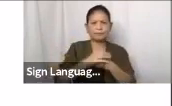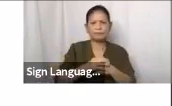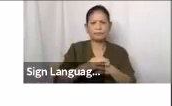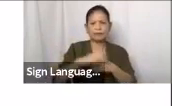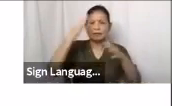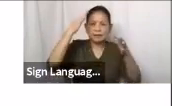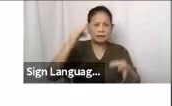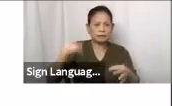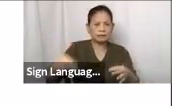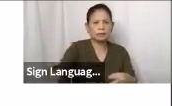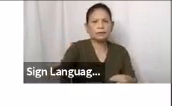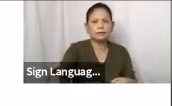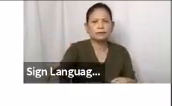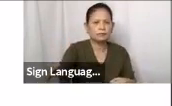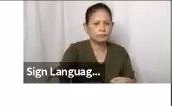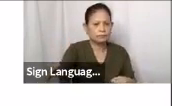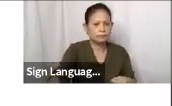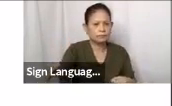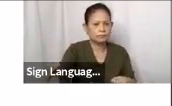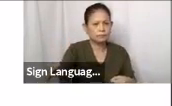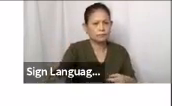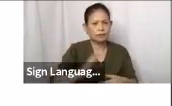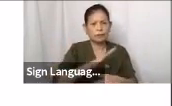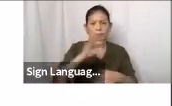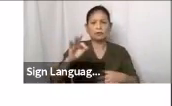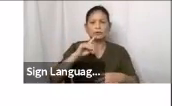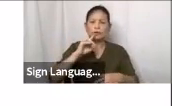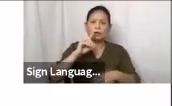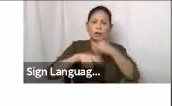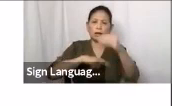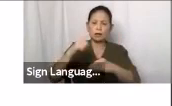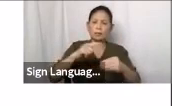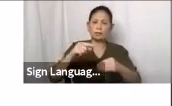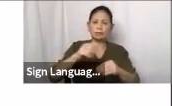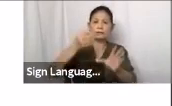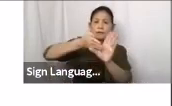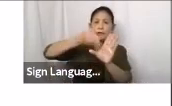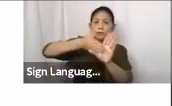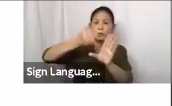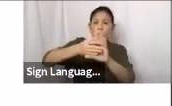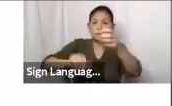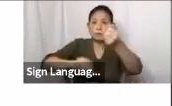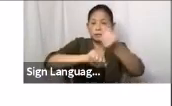psychosocial, so I was talking on the psychosocial support and the doctors.